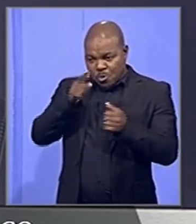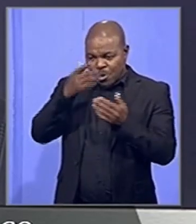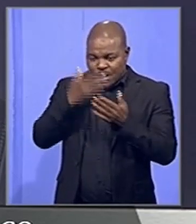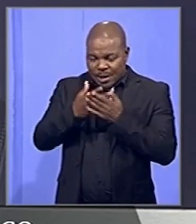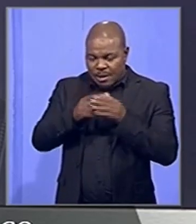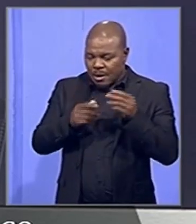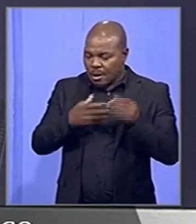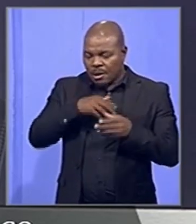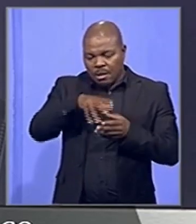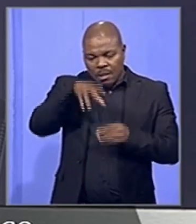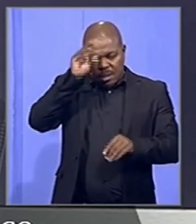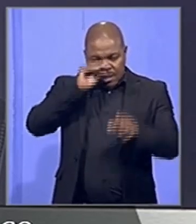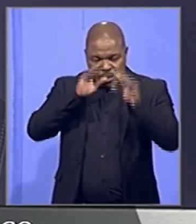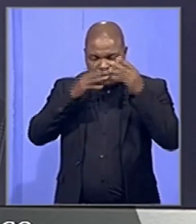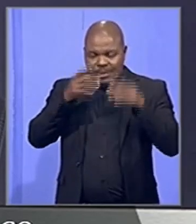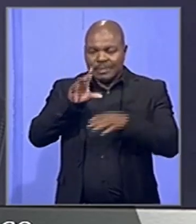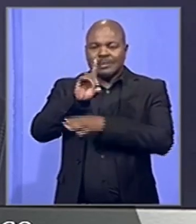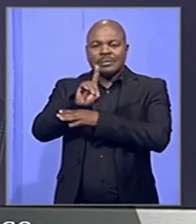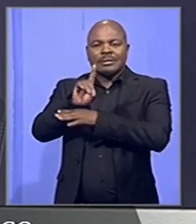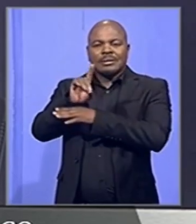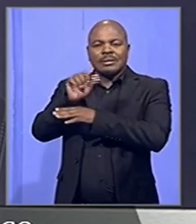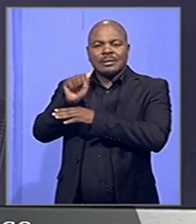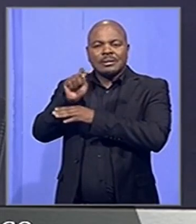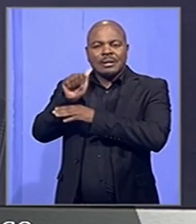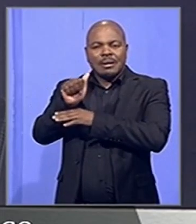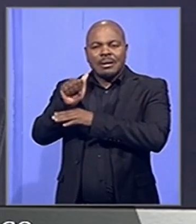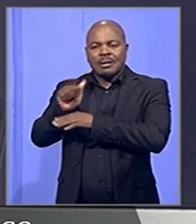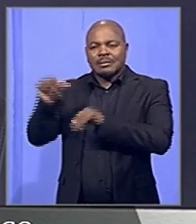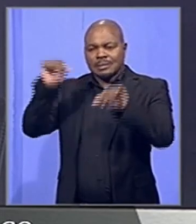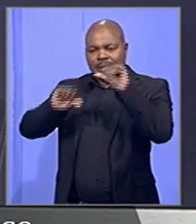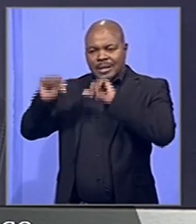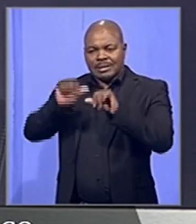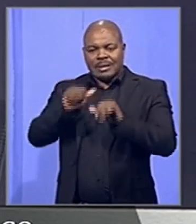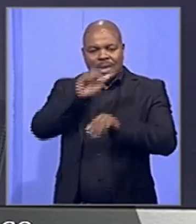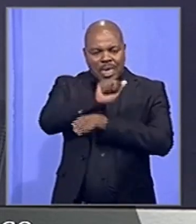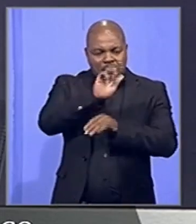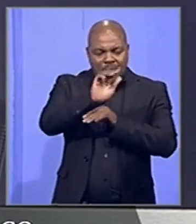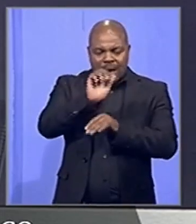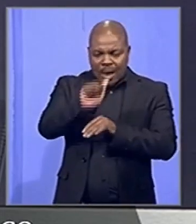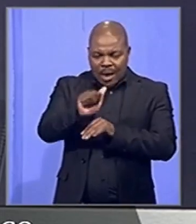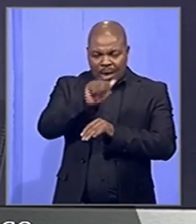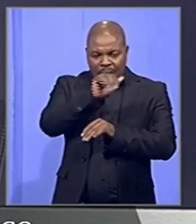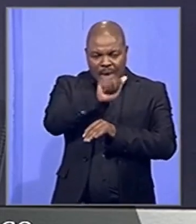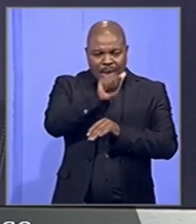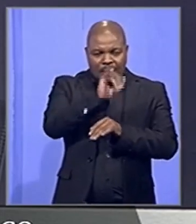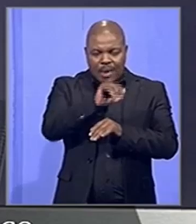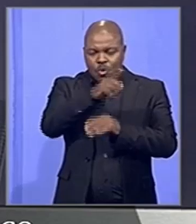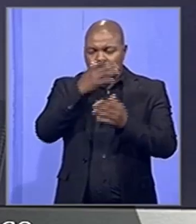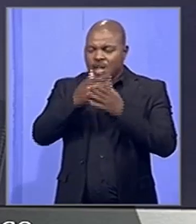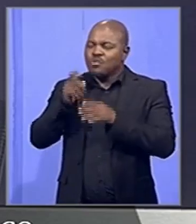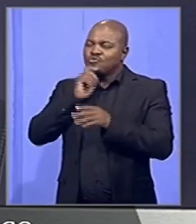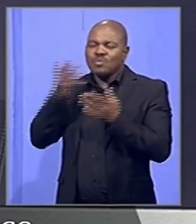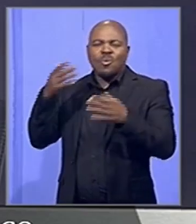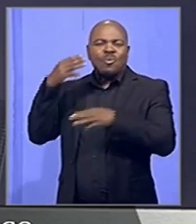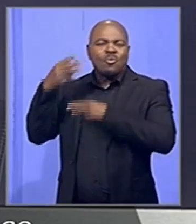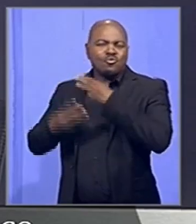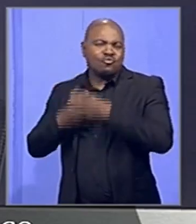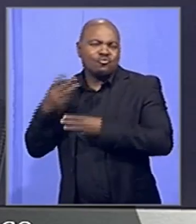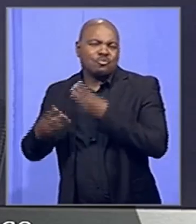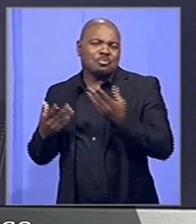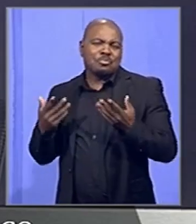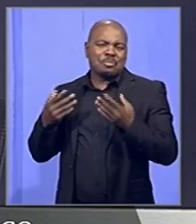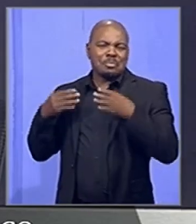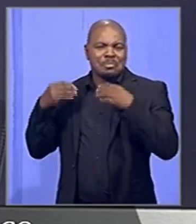apply that knowledge, ya data science, ya AI in different ways. Come sebeting, go the